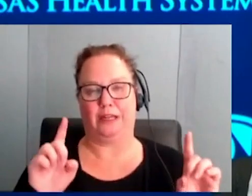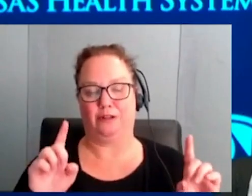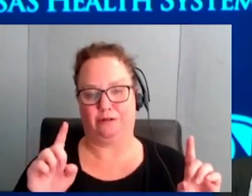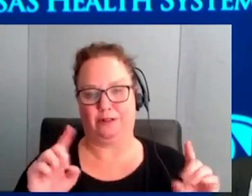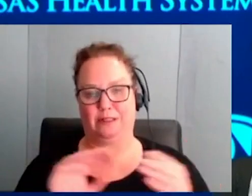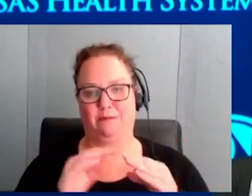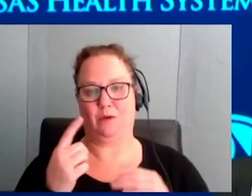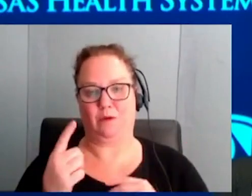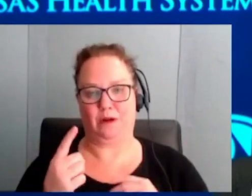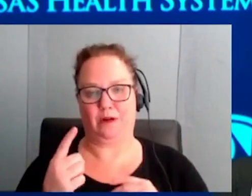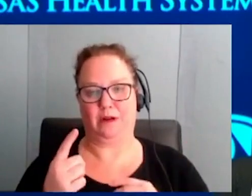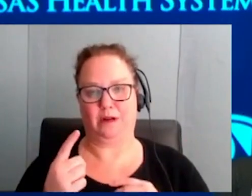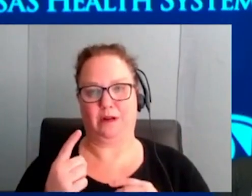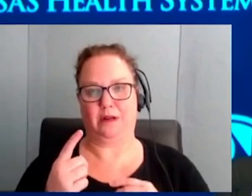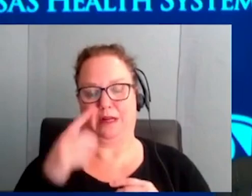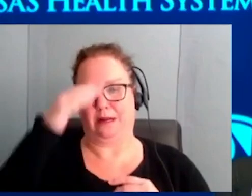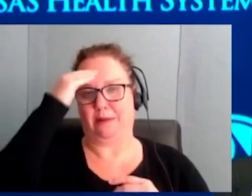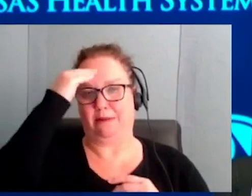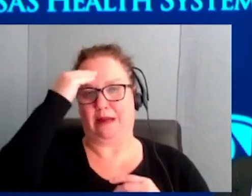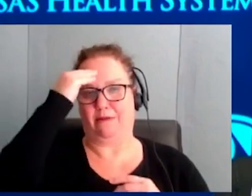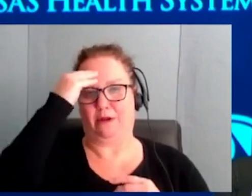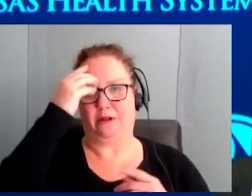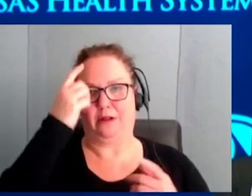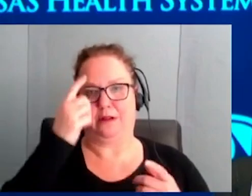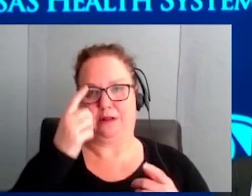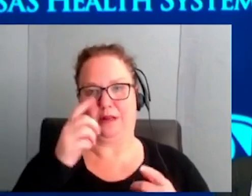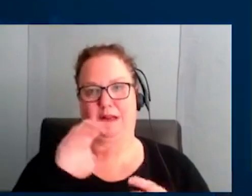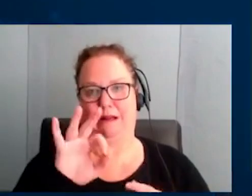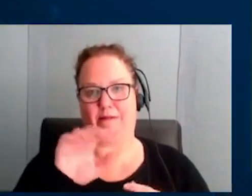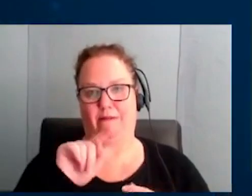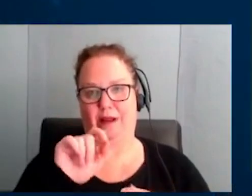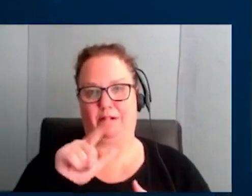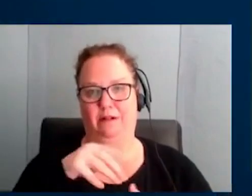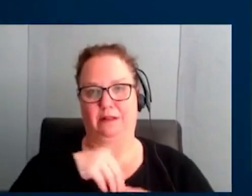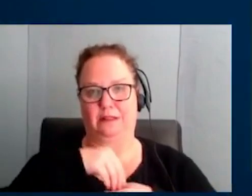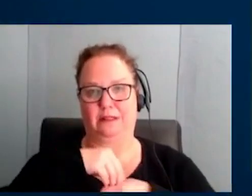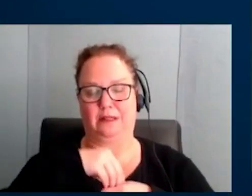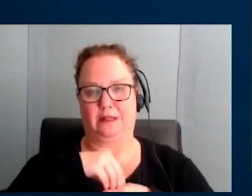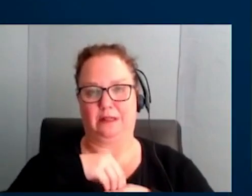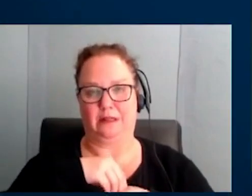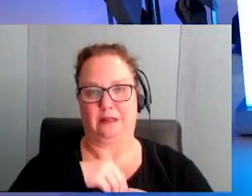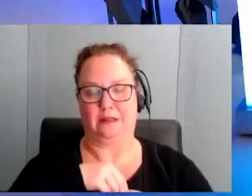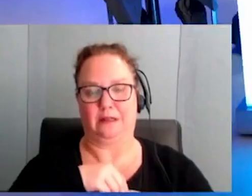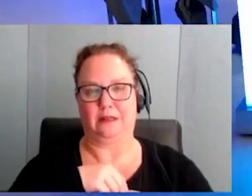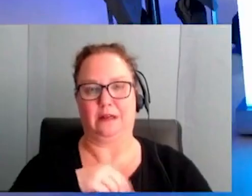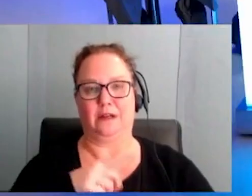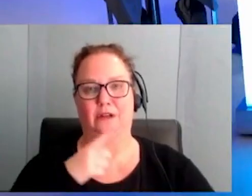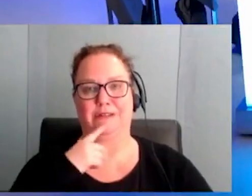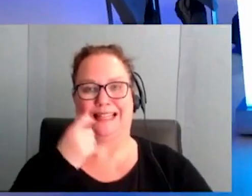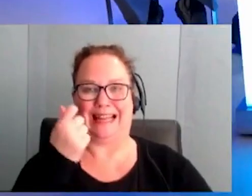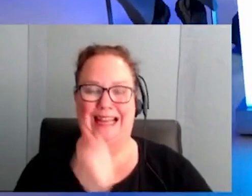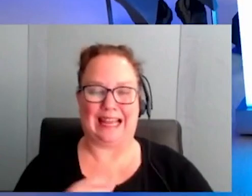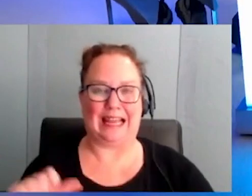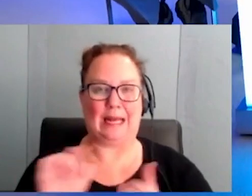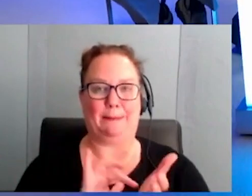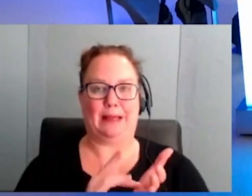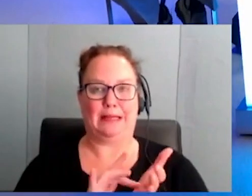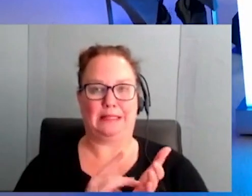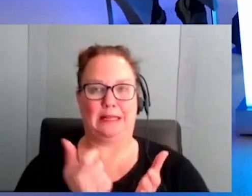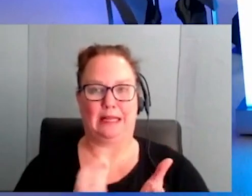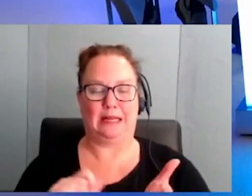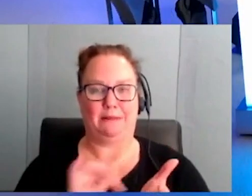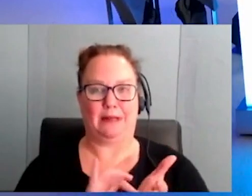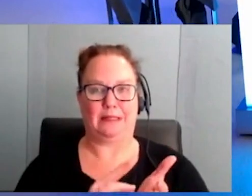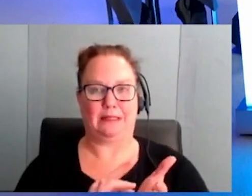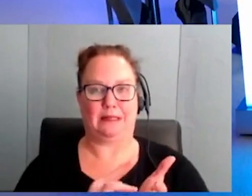then just being mindful of the fact that it could have fentanyl in it. Okay, hold up. You just said something. So you're saying any medication that anyone takes, how do we know that it has